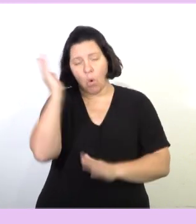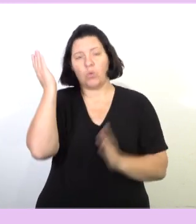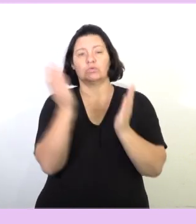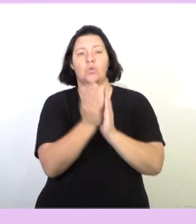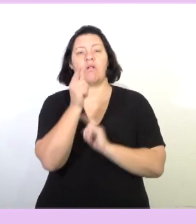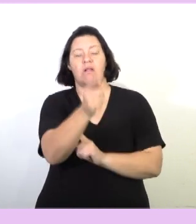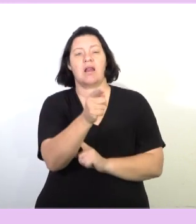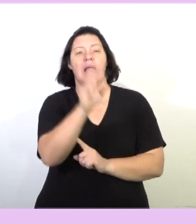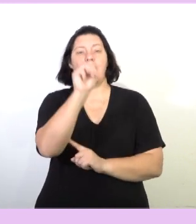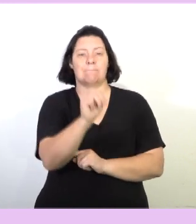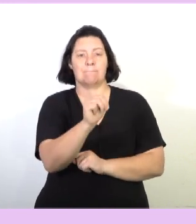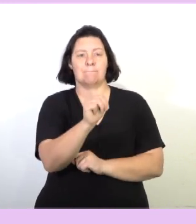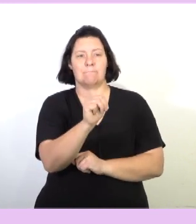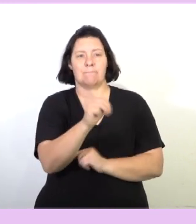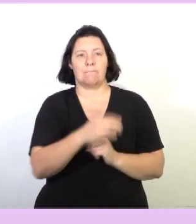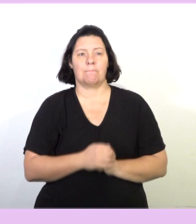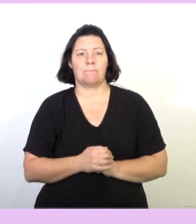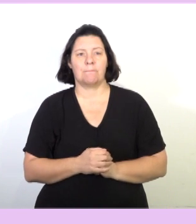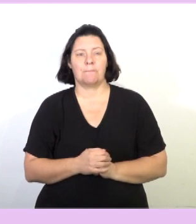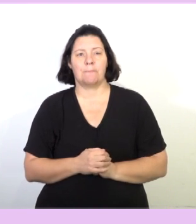school in meters.